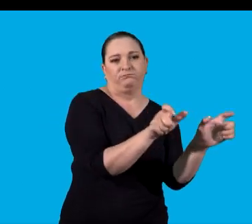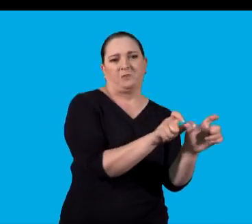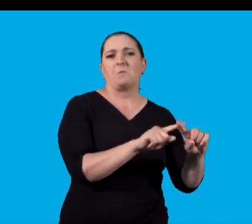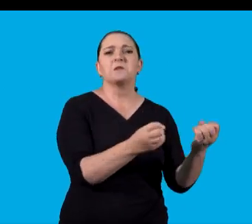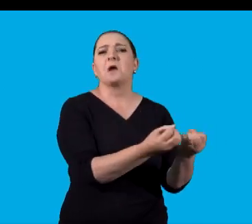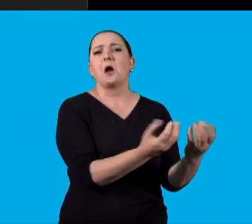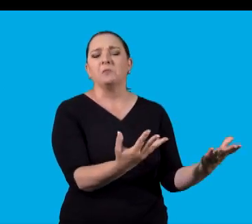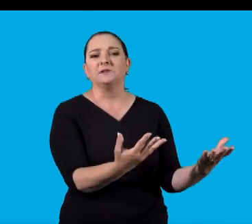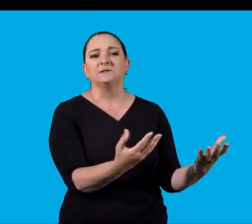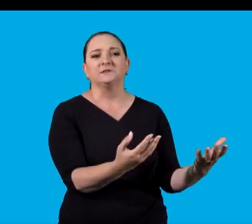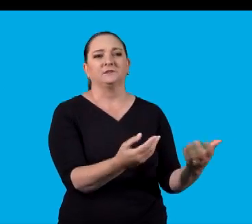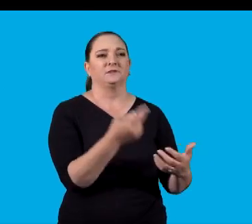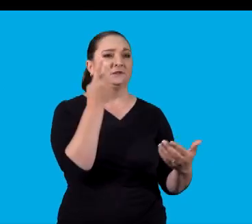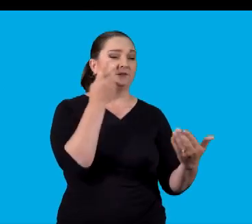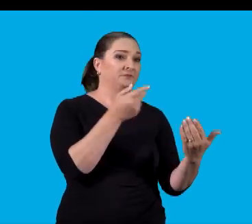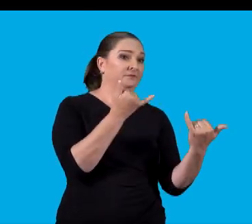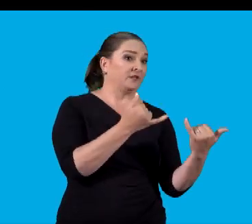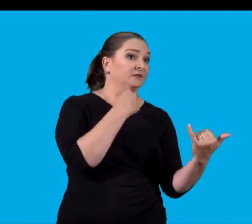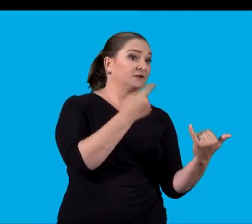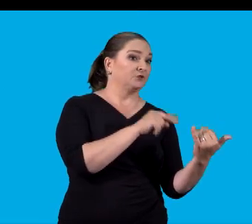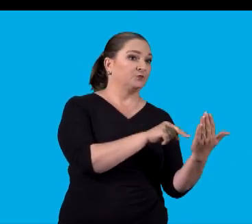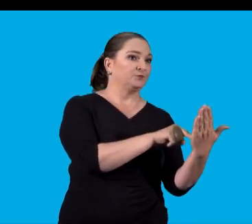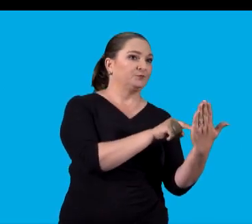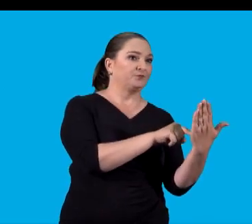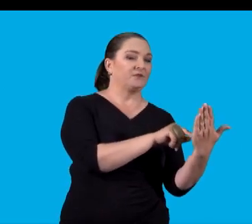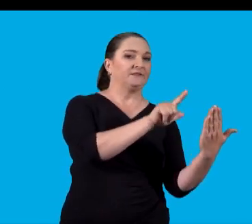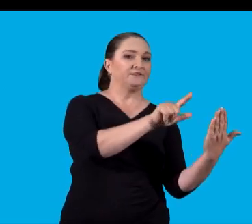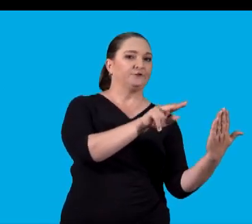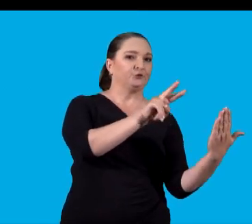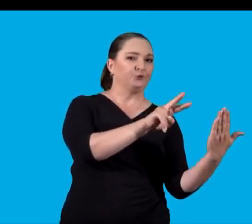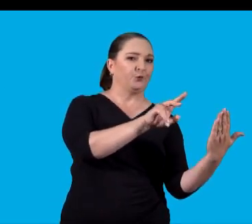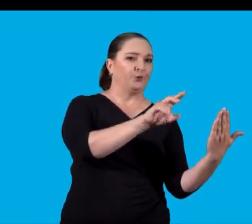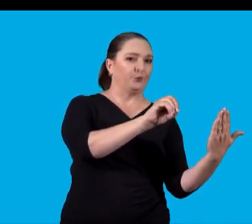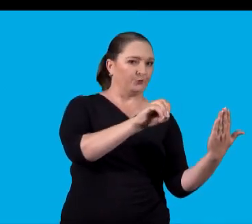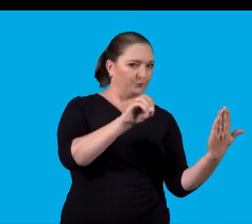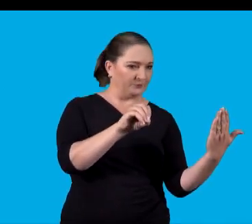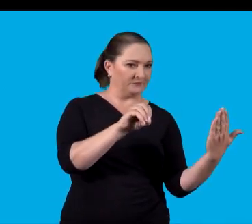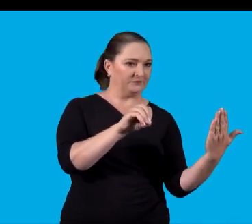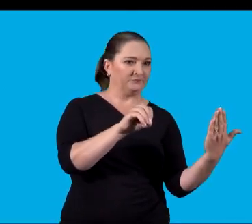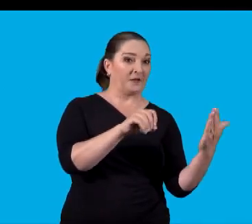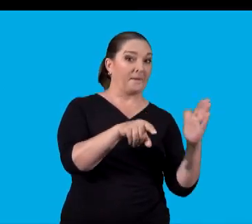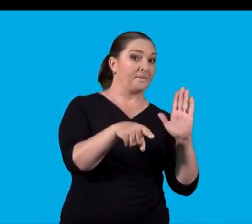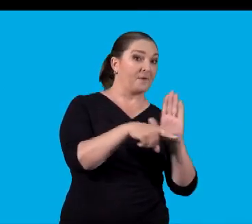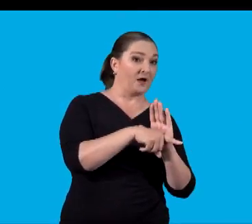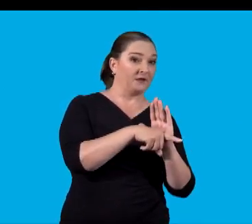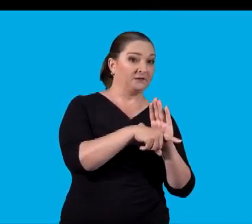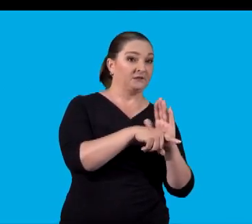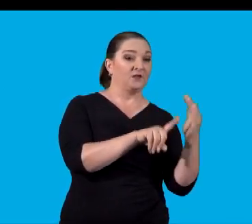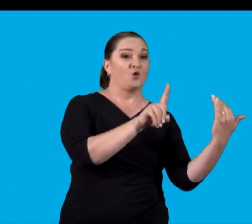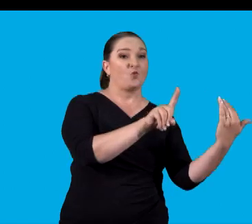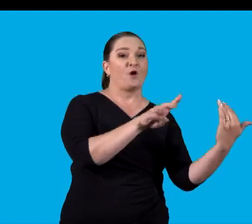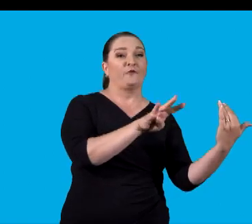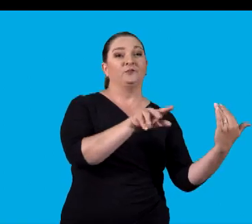see how much this is going to give us. So I'll come here and I'm now saying it's 72,000. Then I'm going to